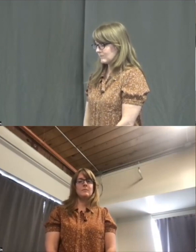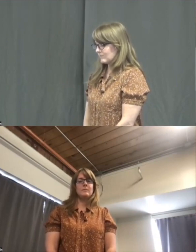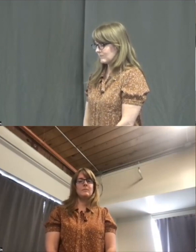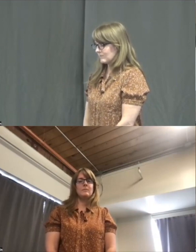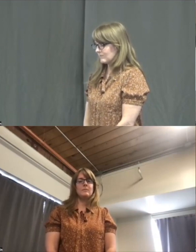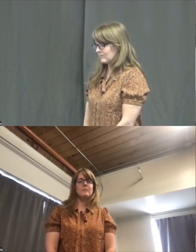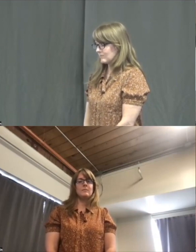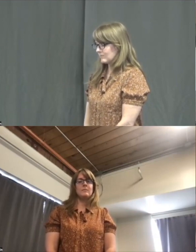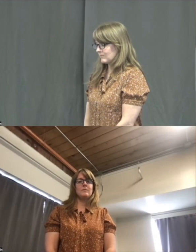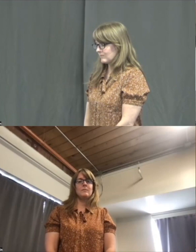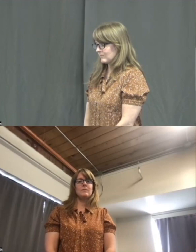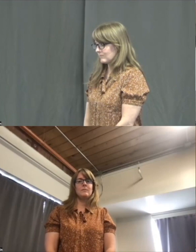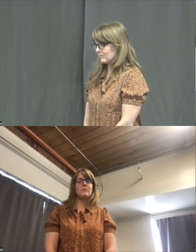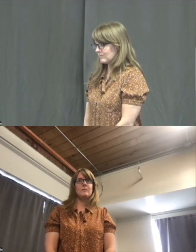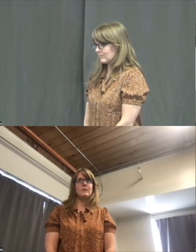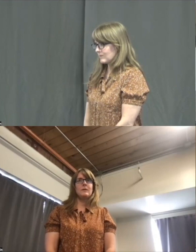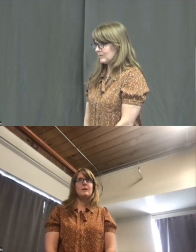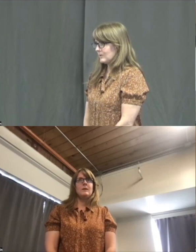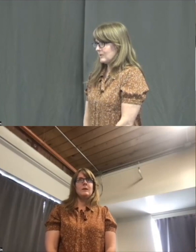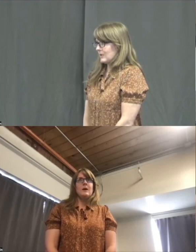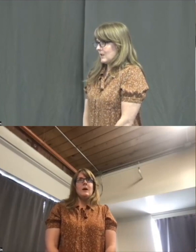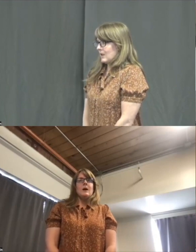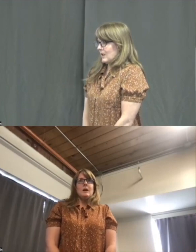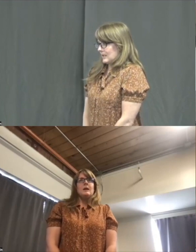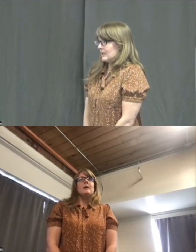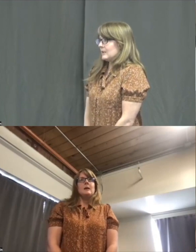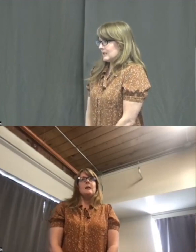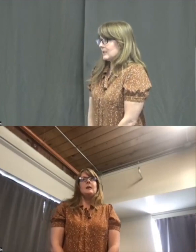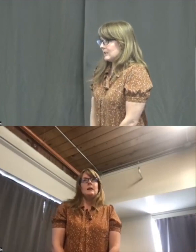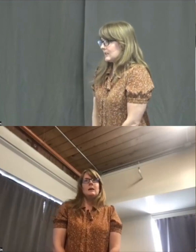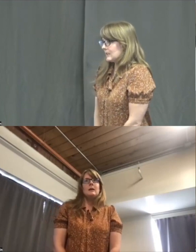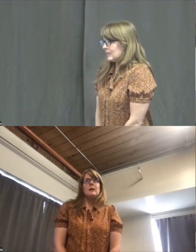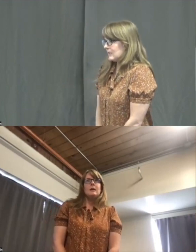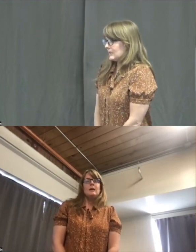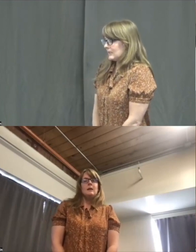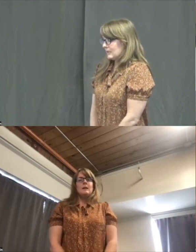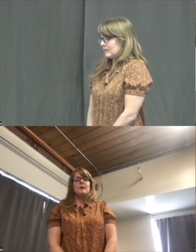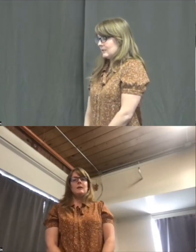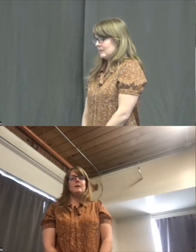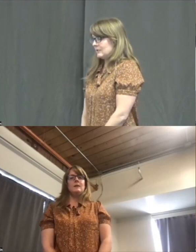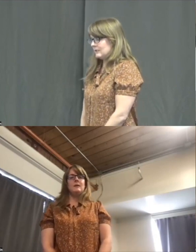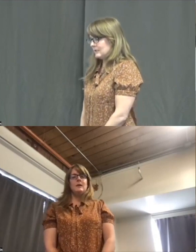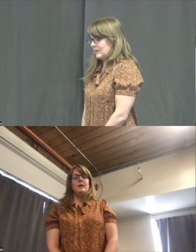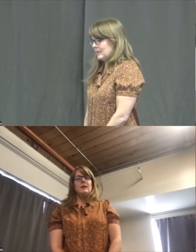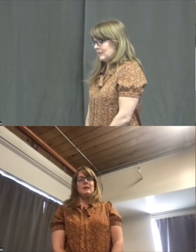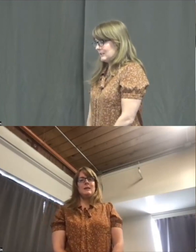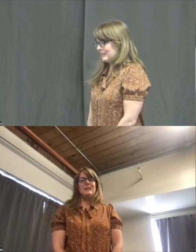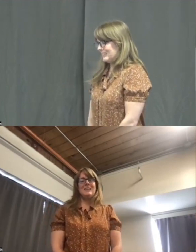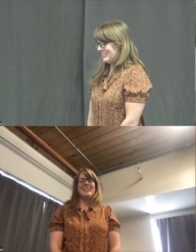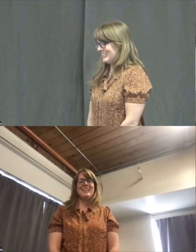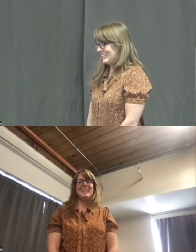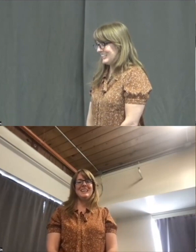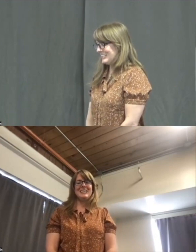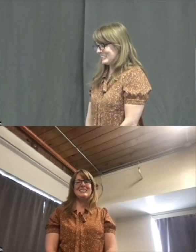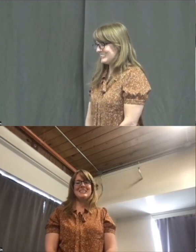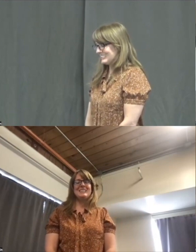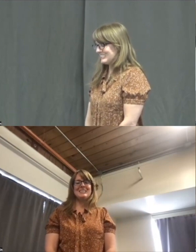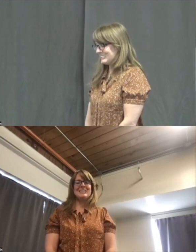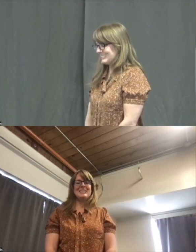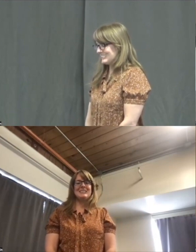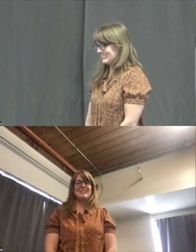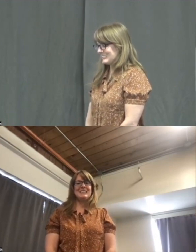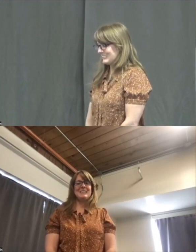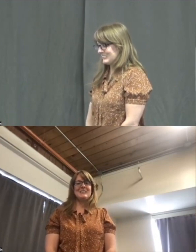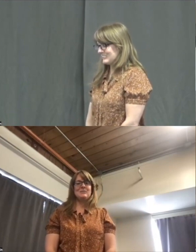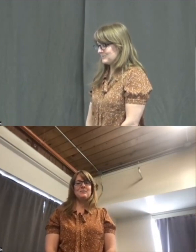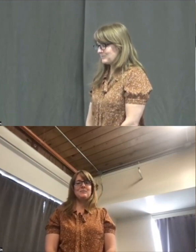assumption going in that you would measure later on. And or did you have a reason? I guess Hank's question that maybe if